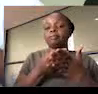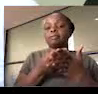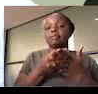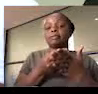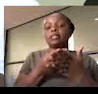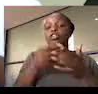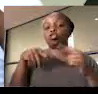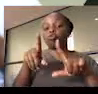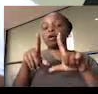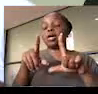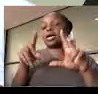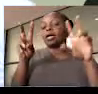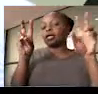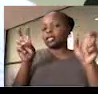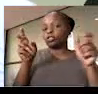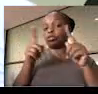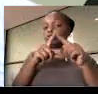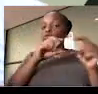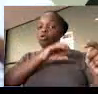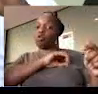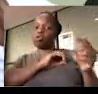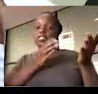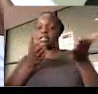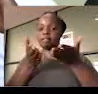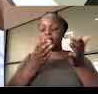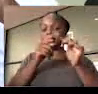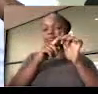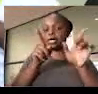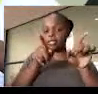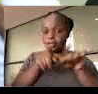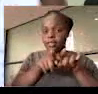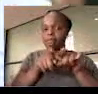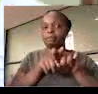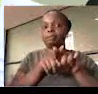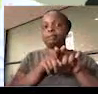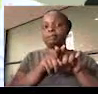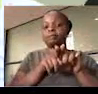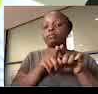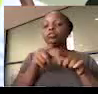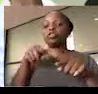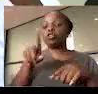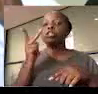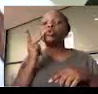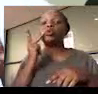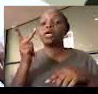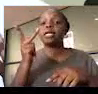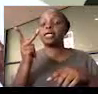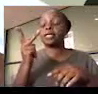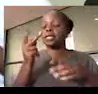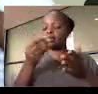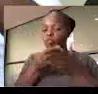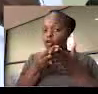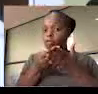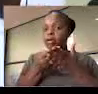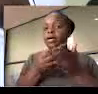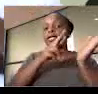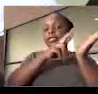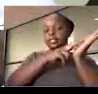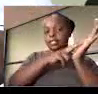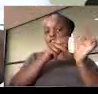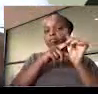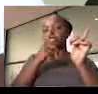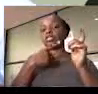is *483 *210#. You can register on the website. You can download the Kupa app